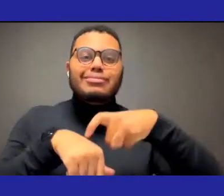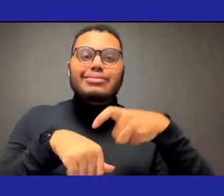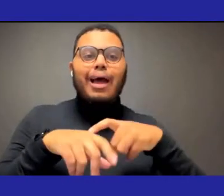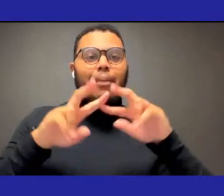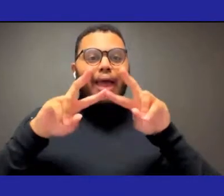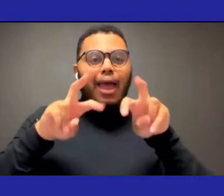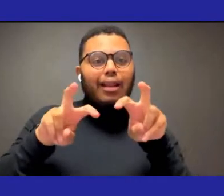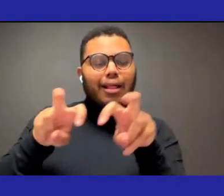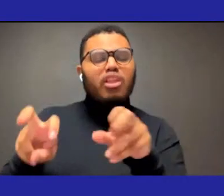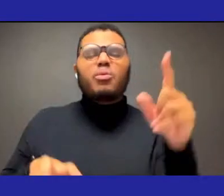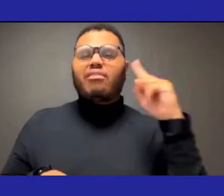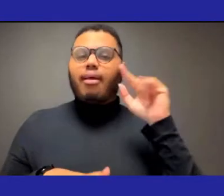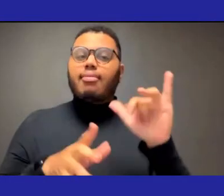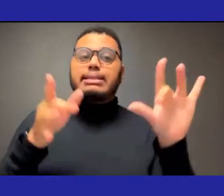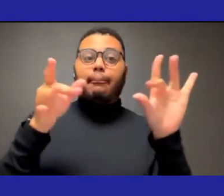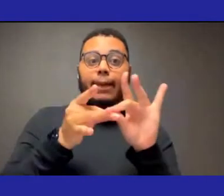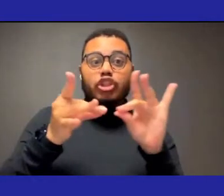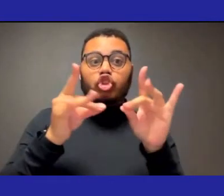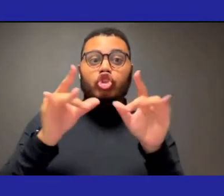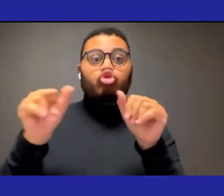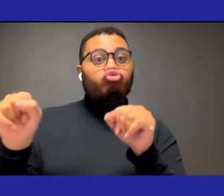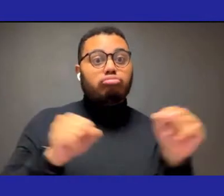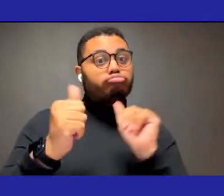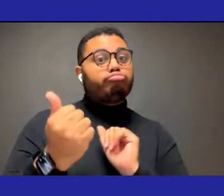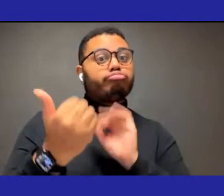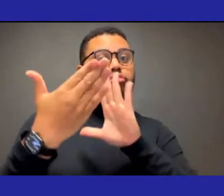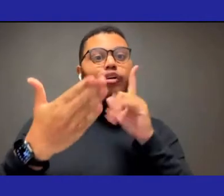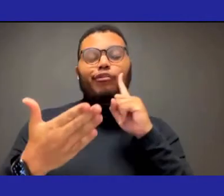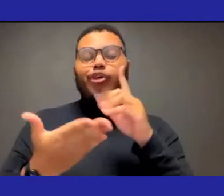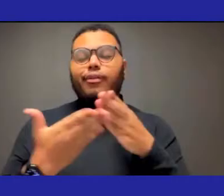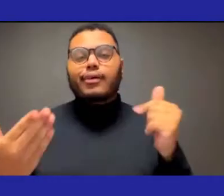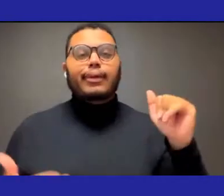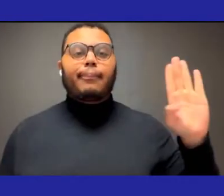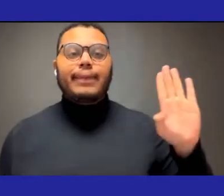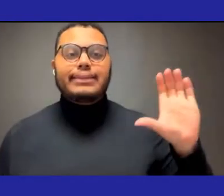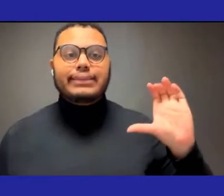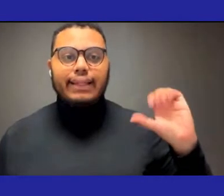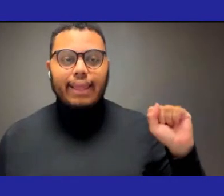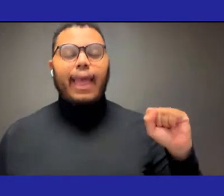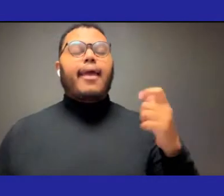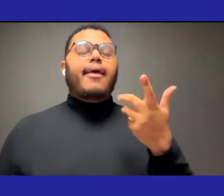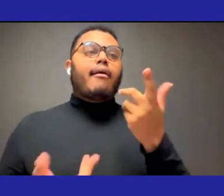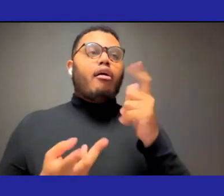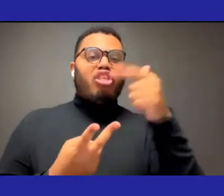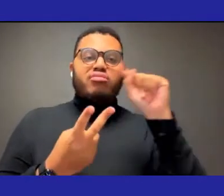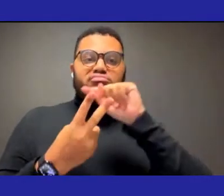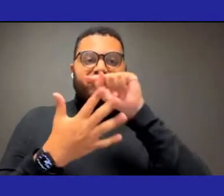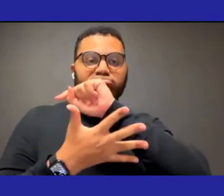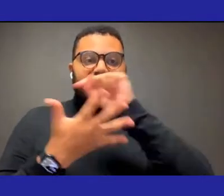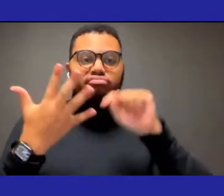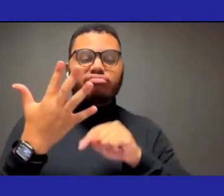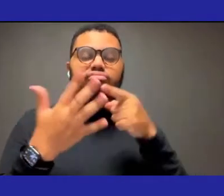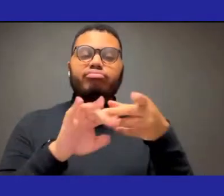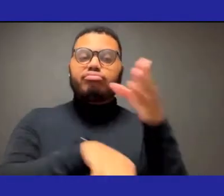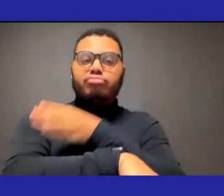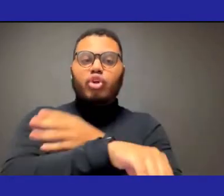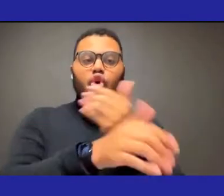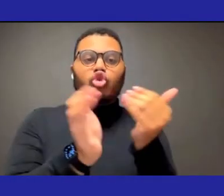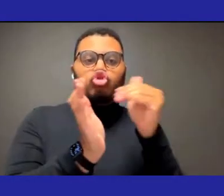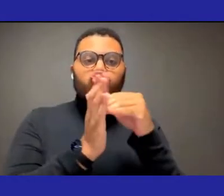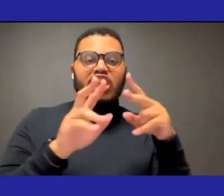messaging strategy for things like breast cancer screening, but other mechanisms to improve redetermination